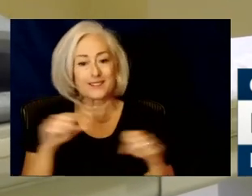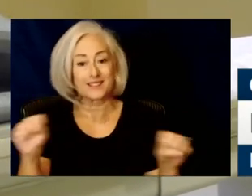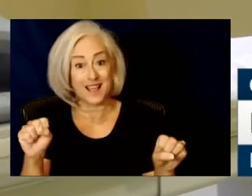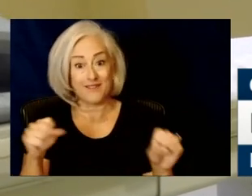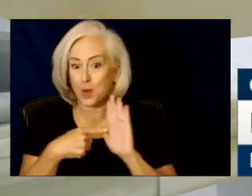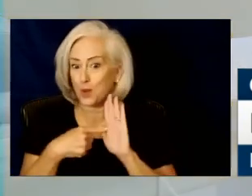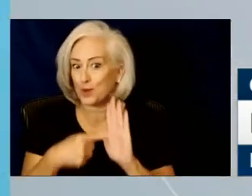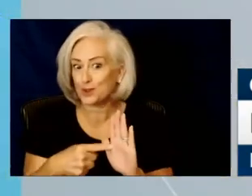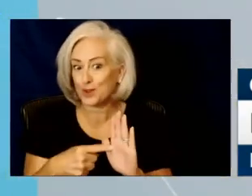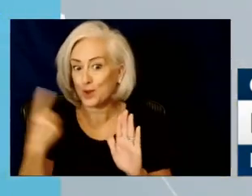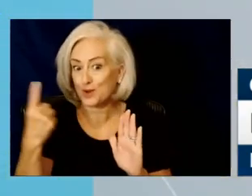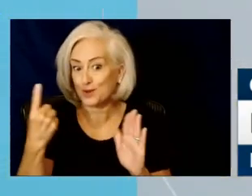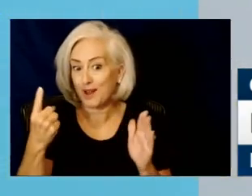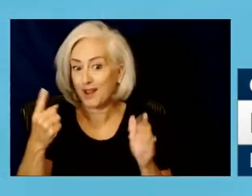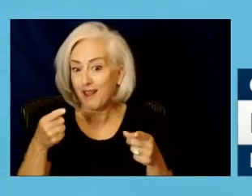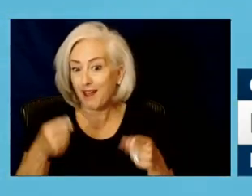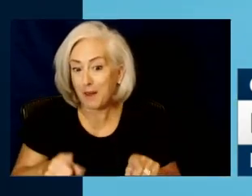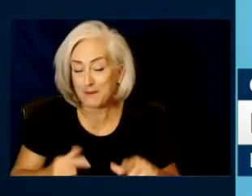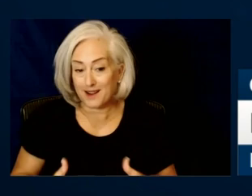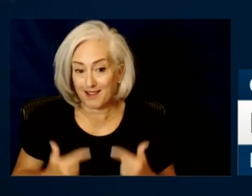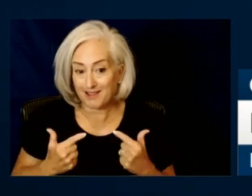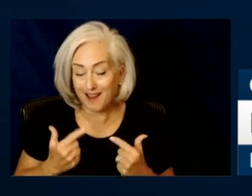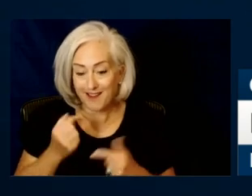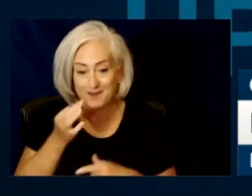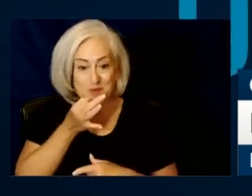ahead. Good morning.